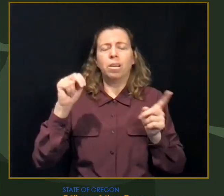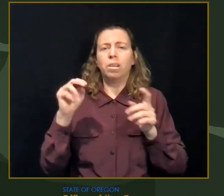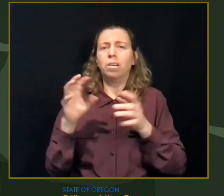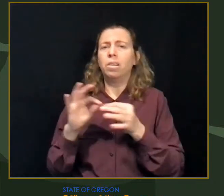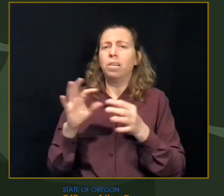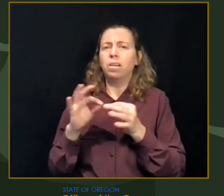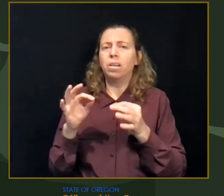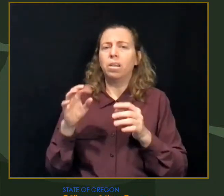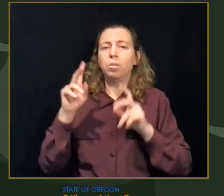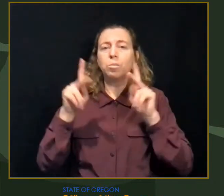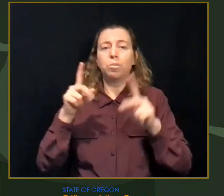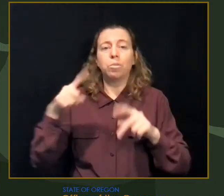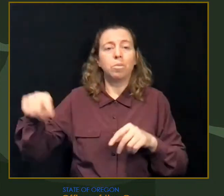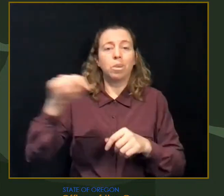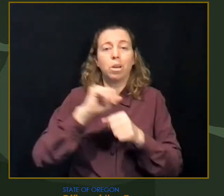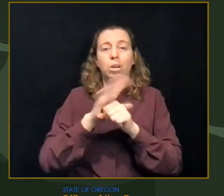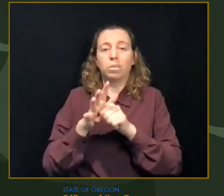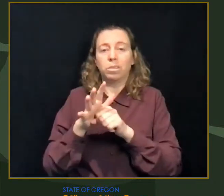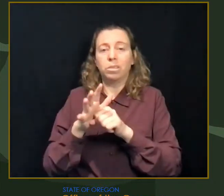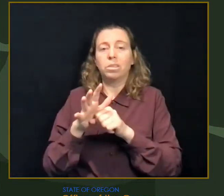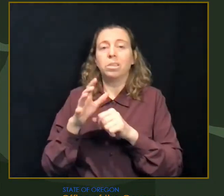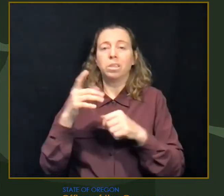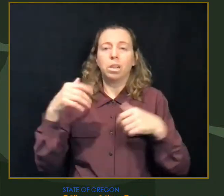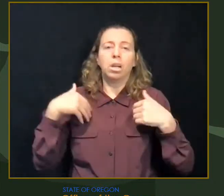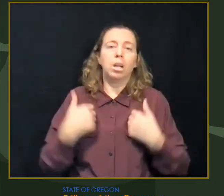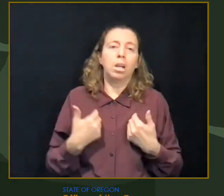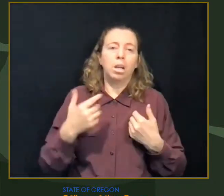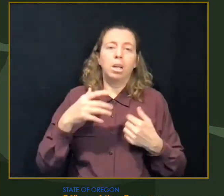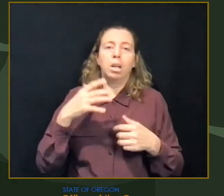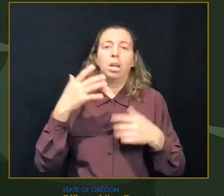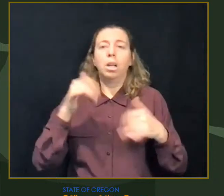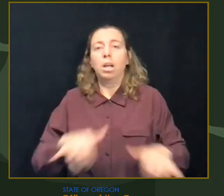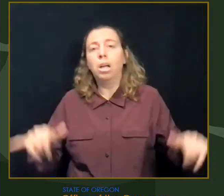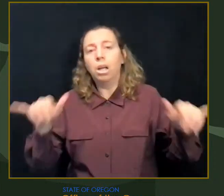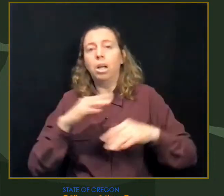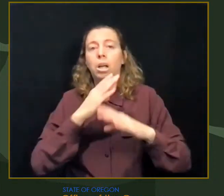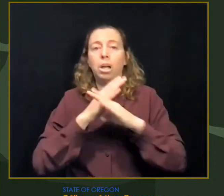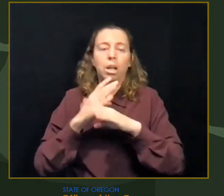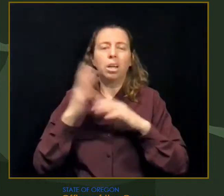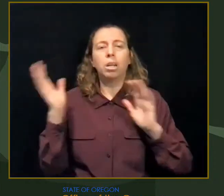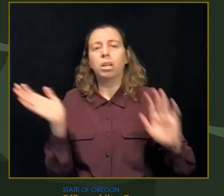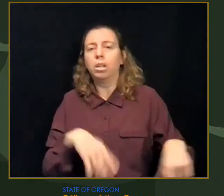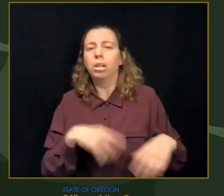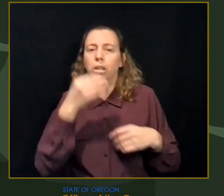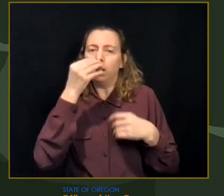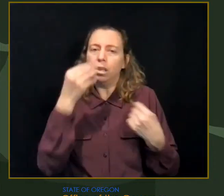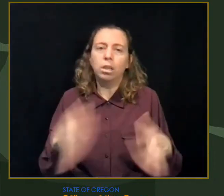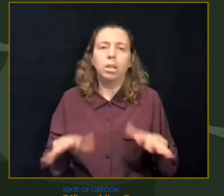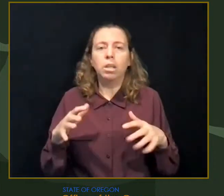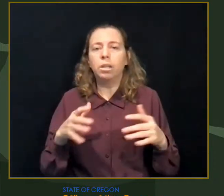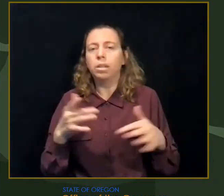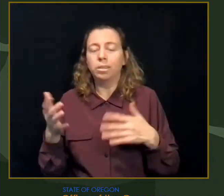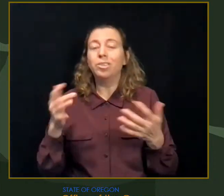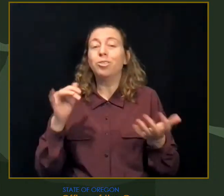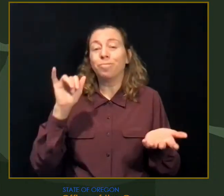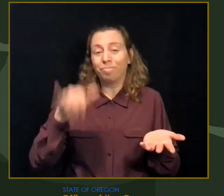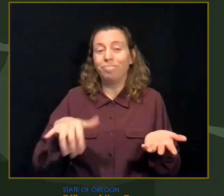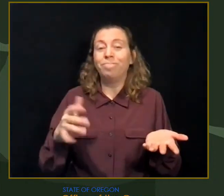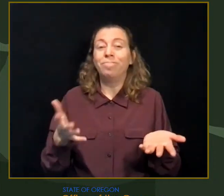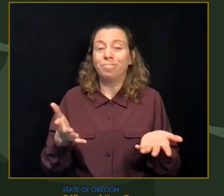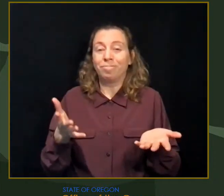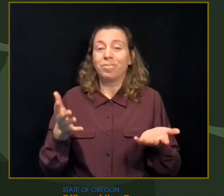public resistance to more restrictions, it was necessary to let hospitalizations rise to a certain point before